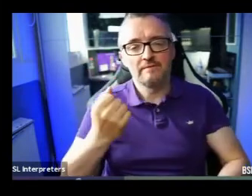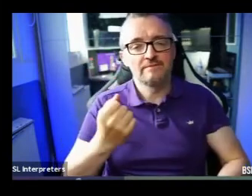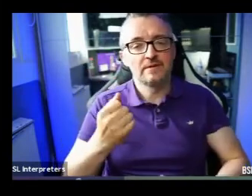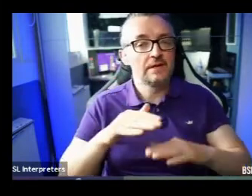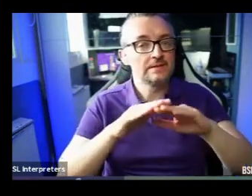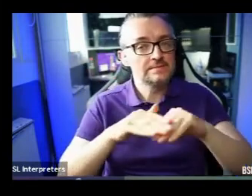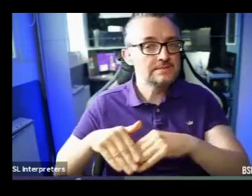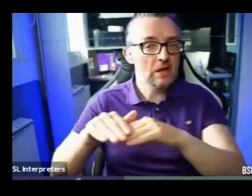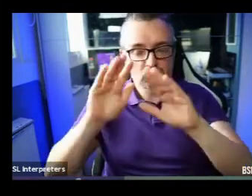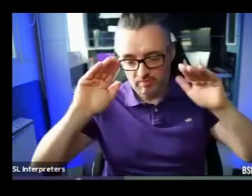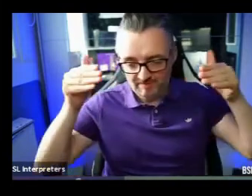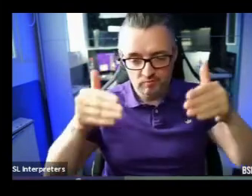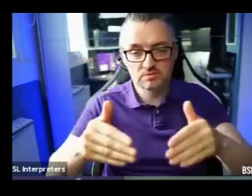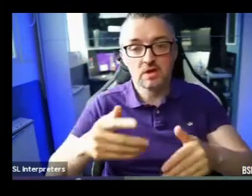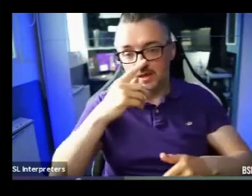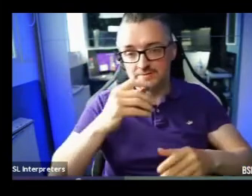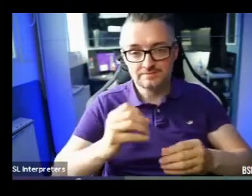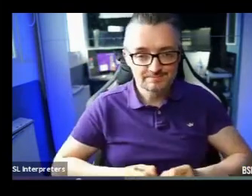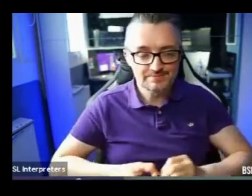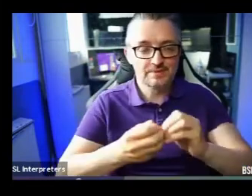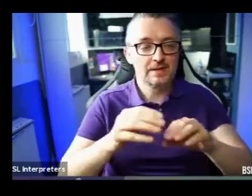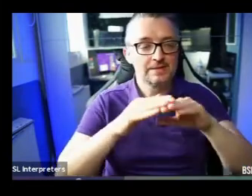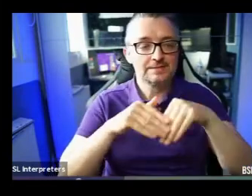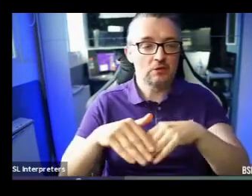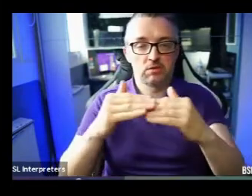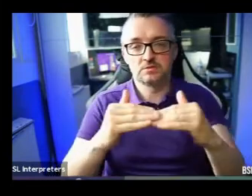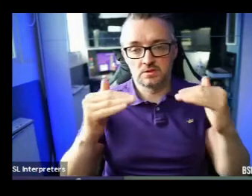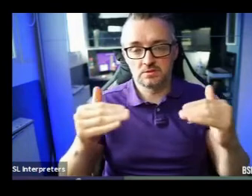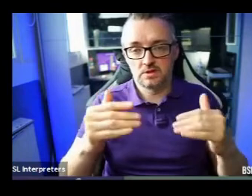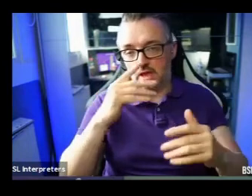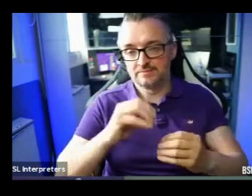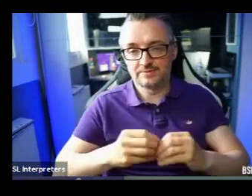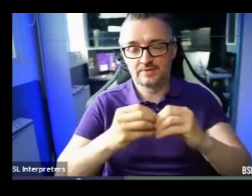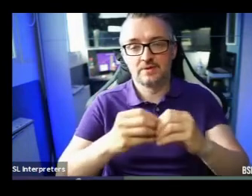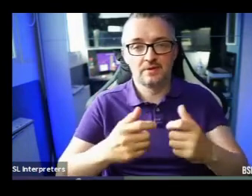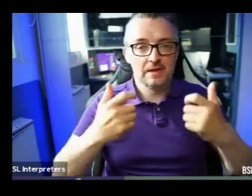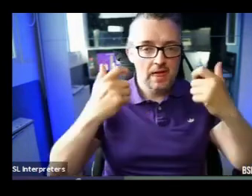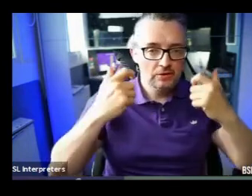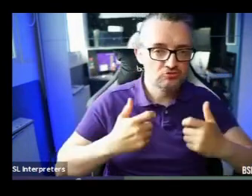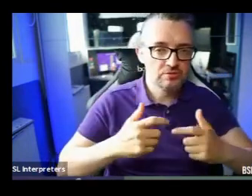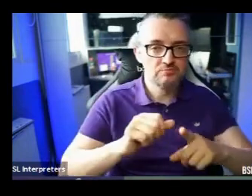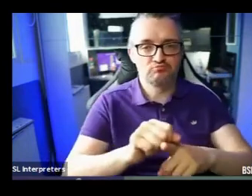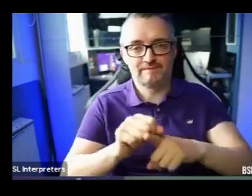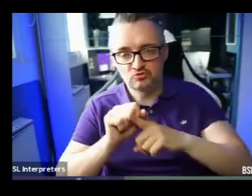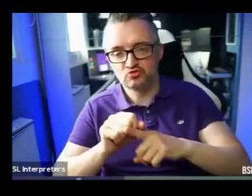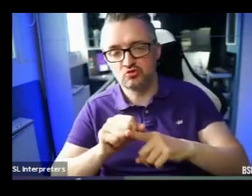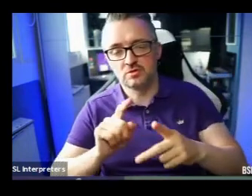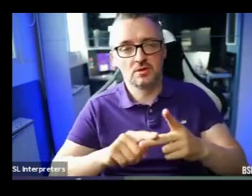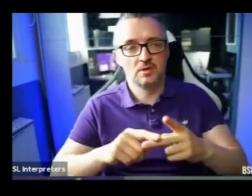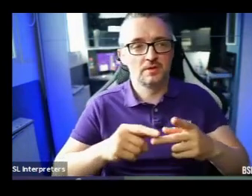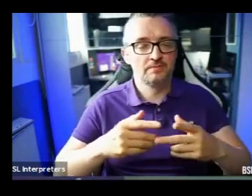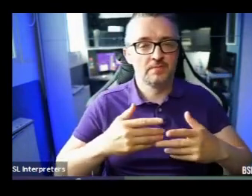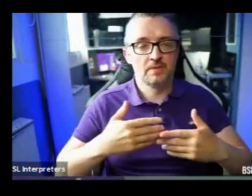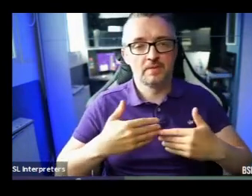we have a great national focus. We can develop national standards and we can develop legislation. We can look at prevention and